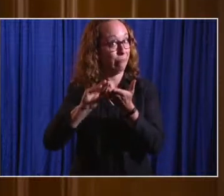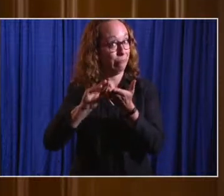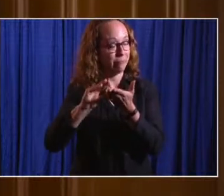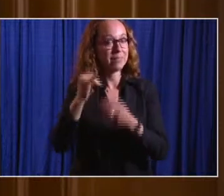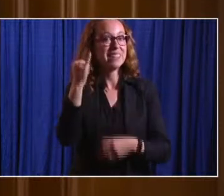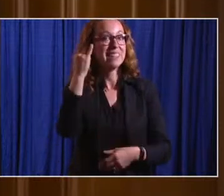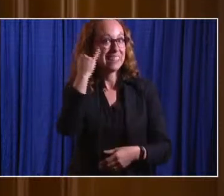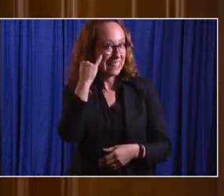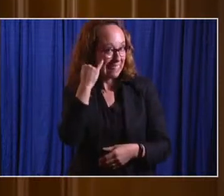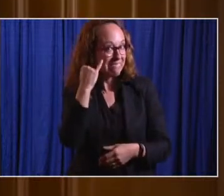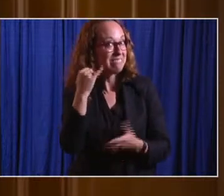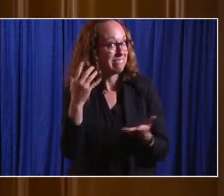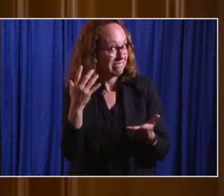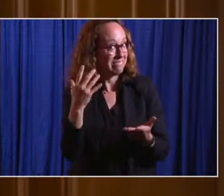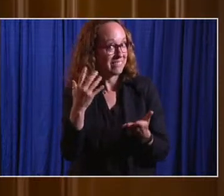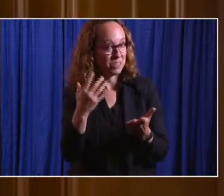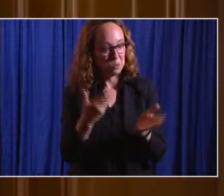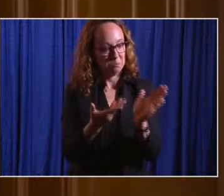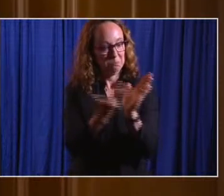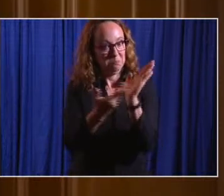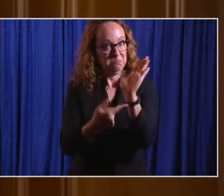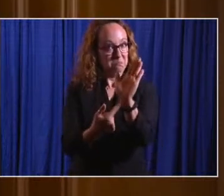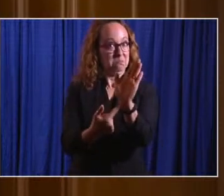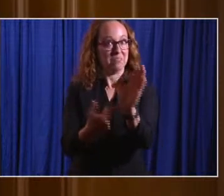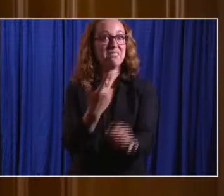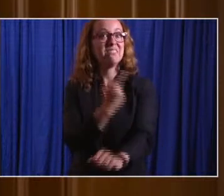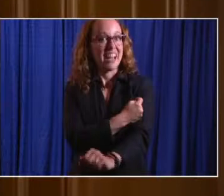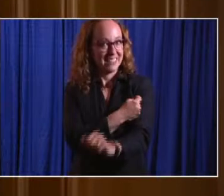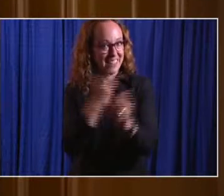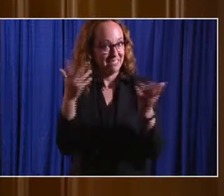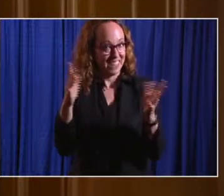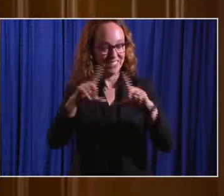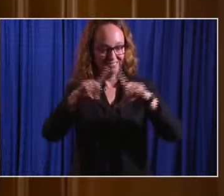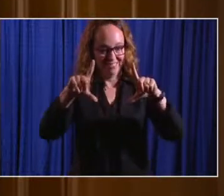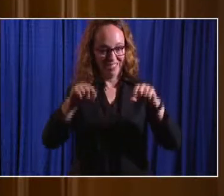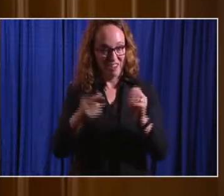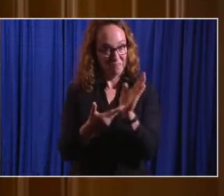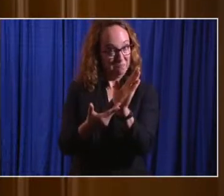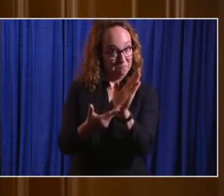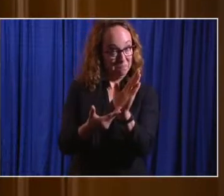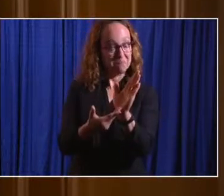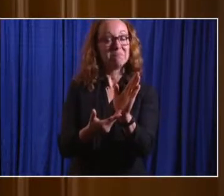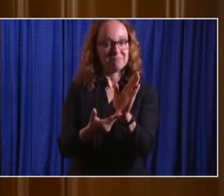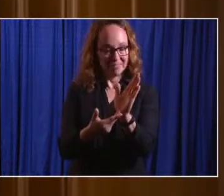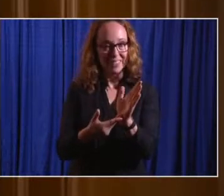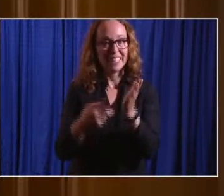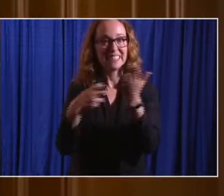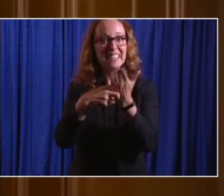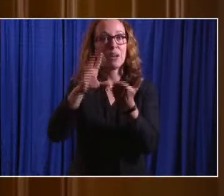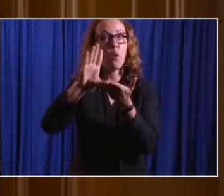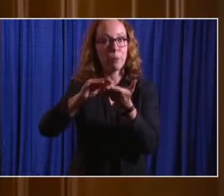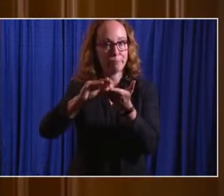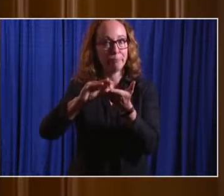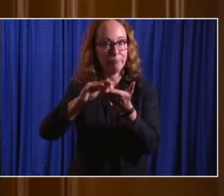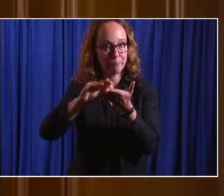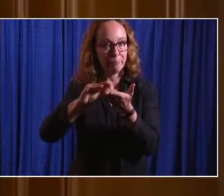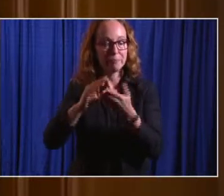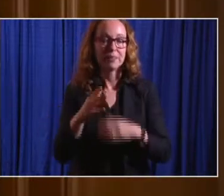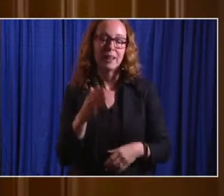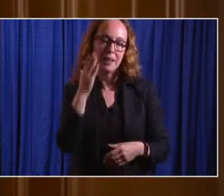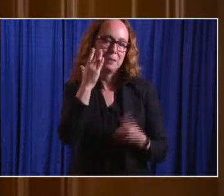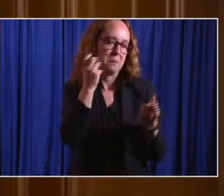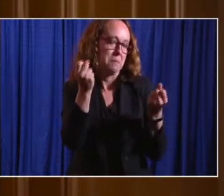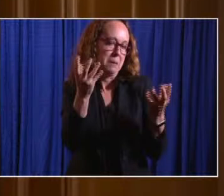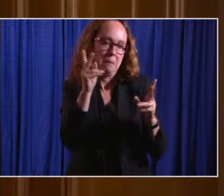to the box office and show their vaccination card. And I know others are doing that as well. Some of the minor league teams, I believe, are doing